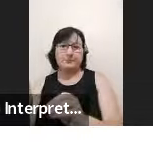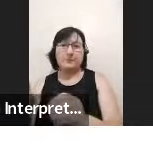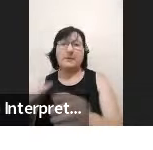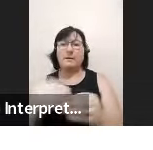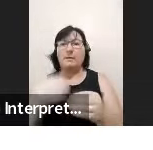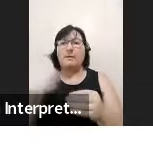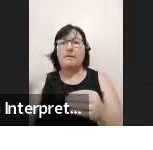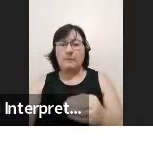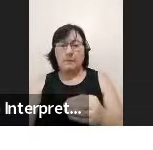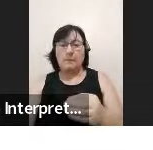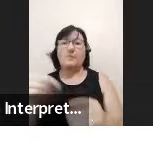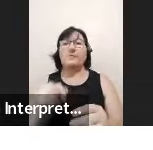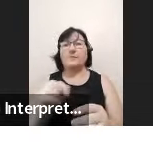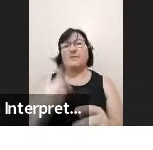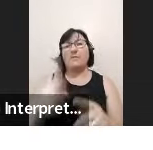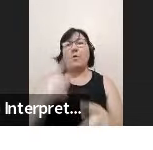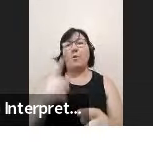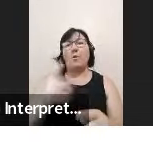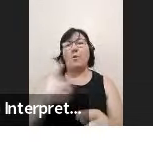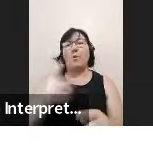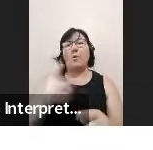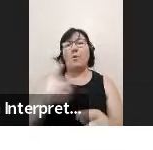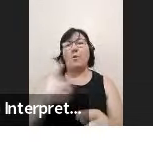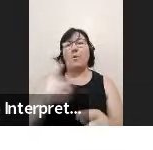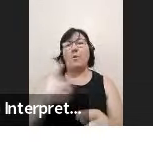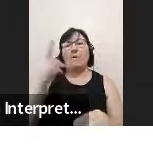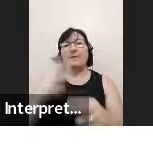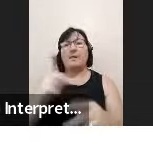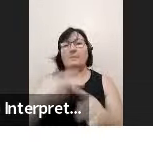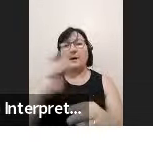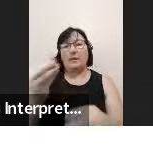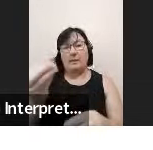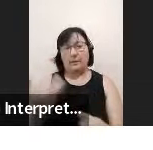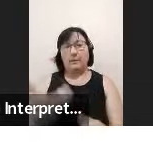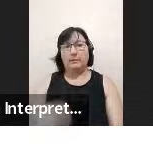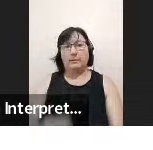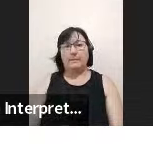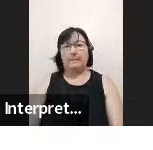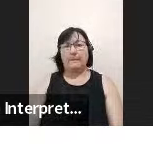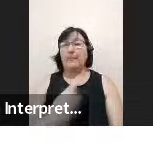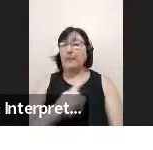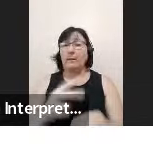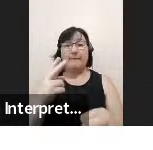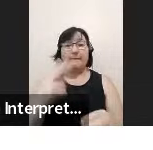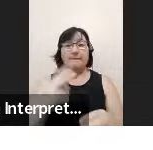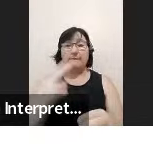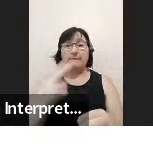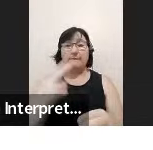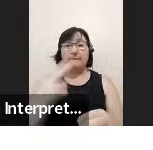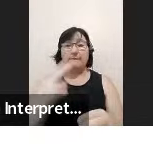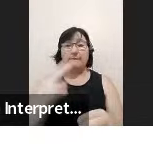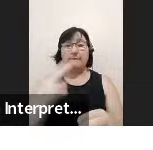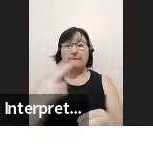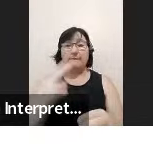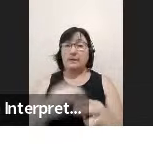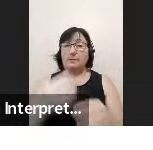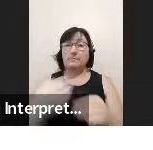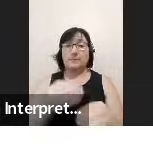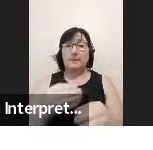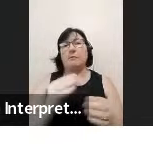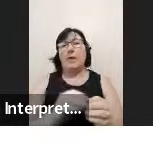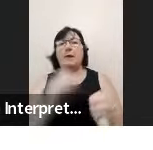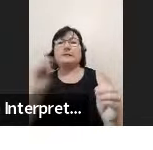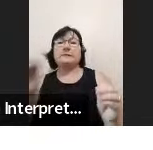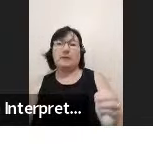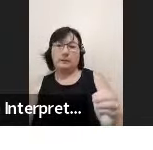the expiry, if not finalized, sorry. So if it's not finalized before the expiry date, the commissioner can still extend it, because sometimes there is delay. And